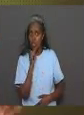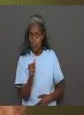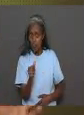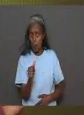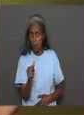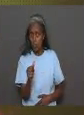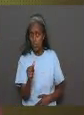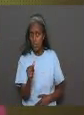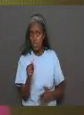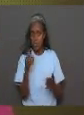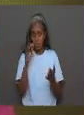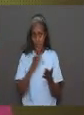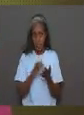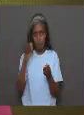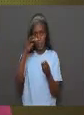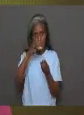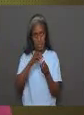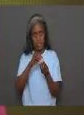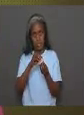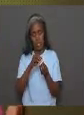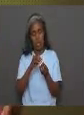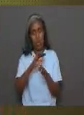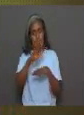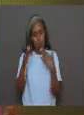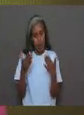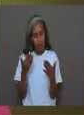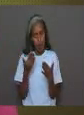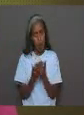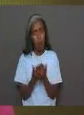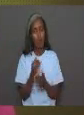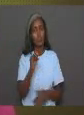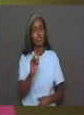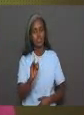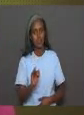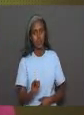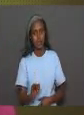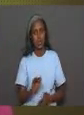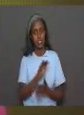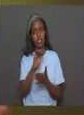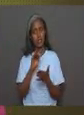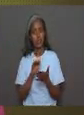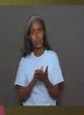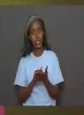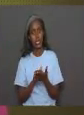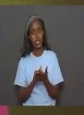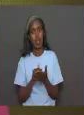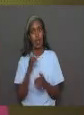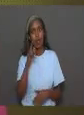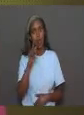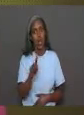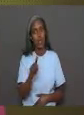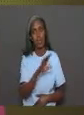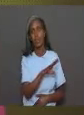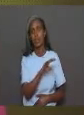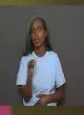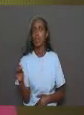the tiresome addition of all the integers between